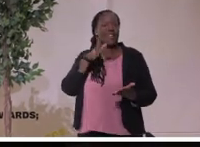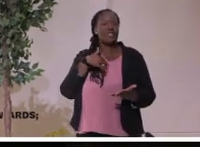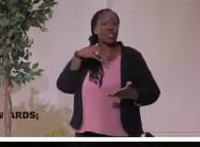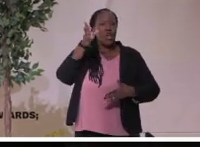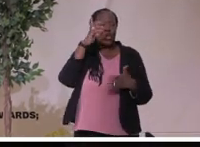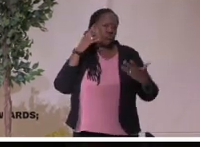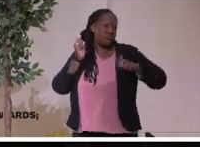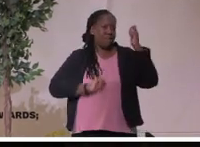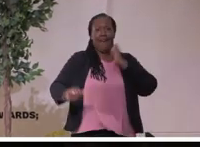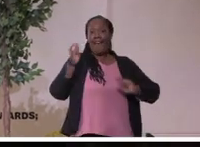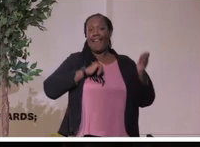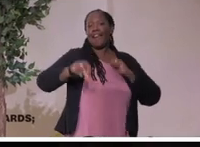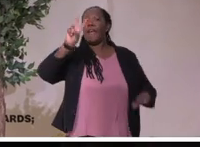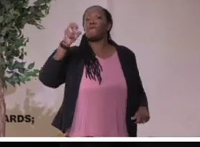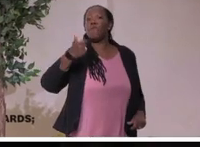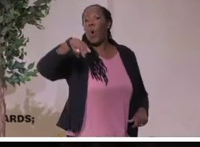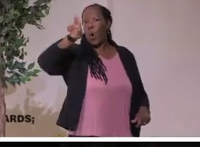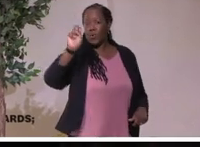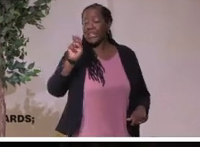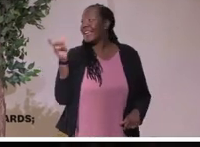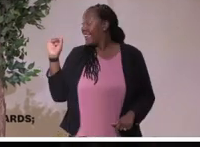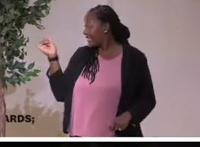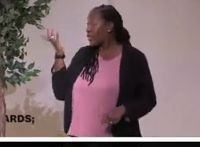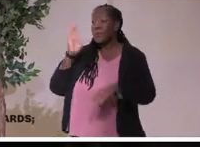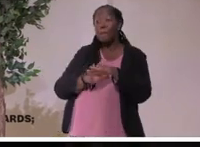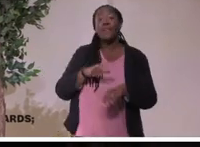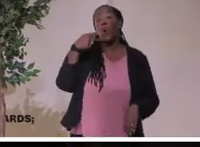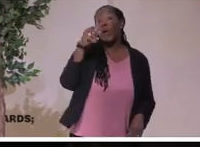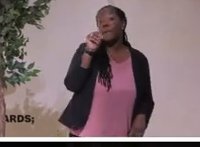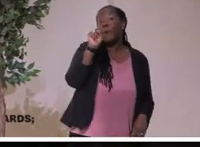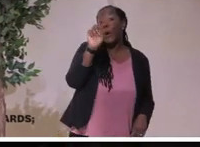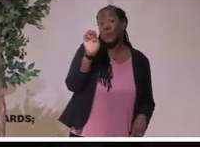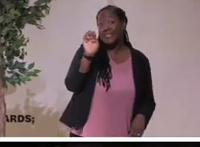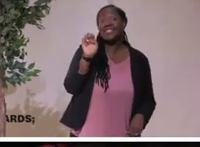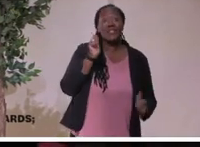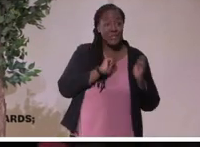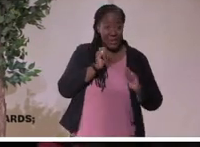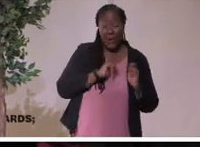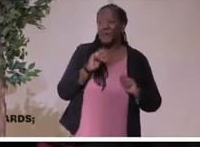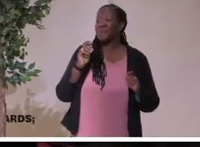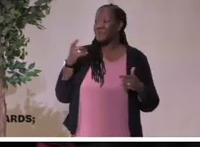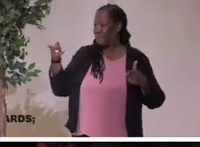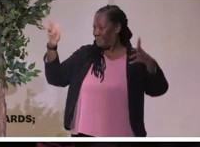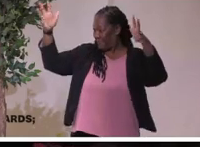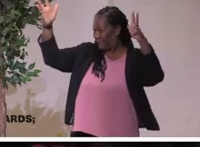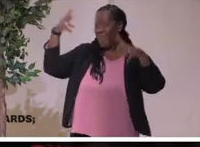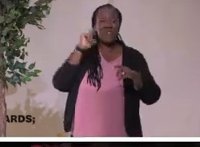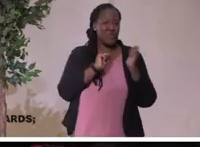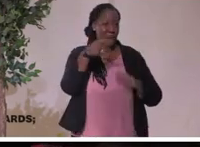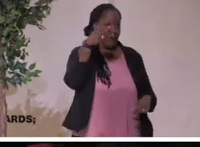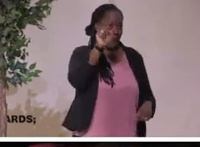also appeared on the FX series Pose as an actor. Give it up for Pose, y'all.